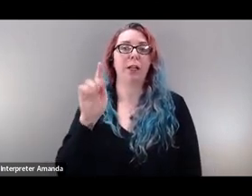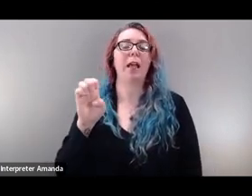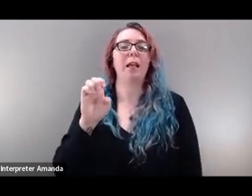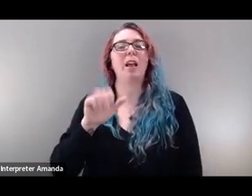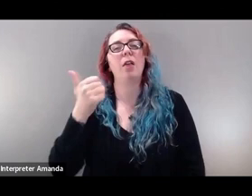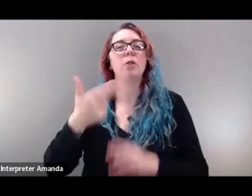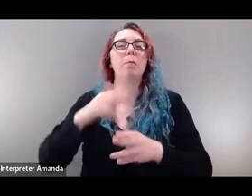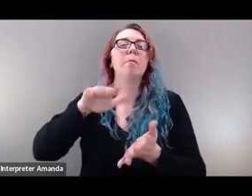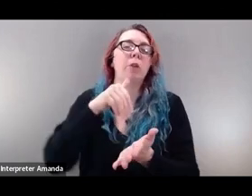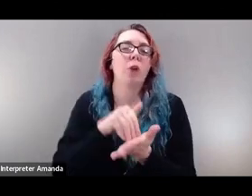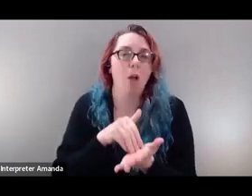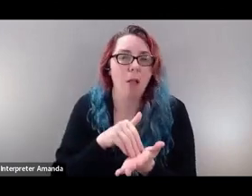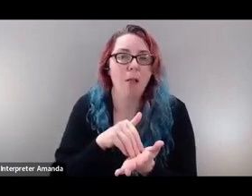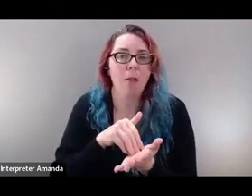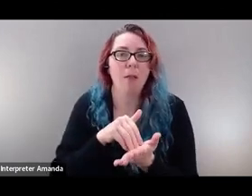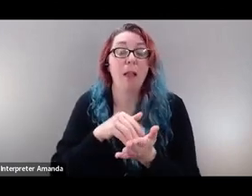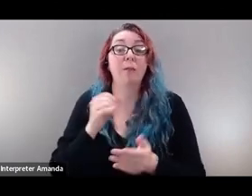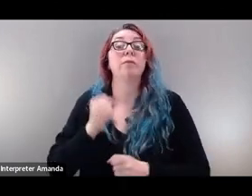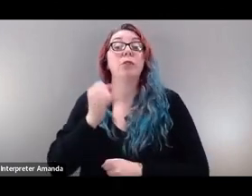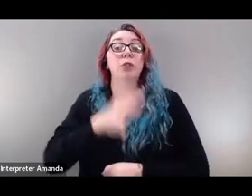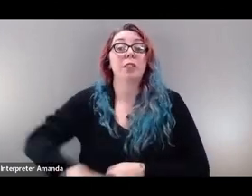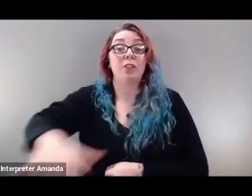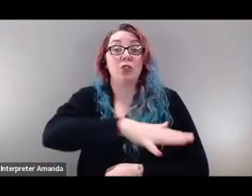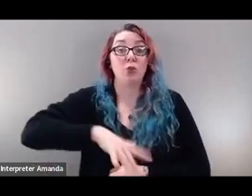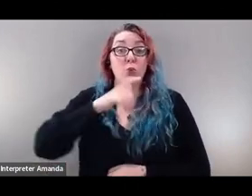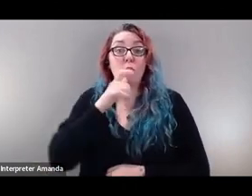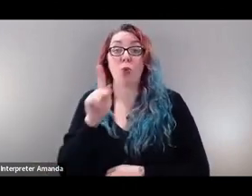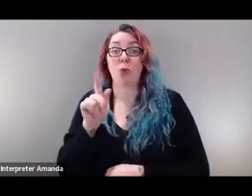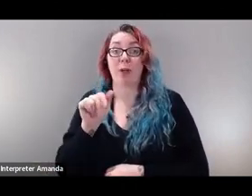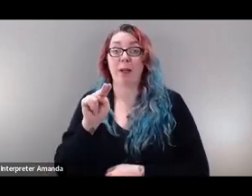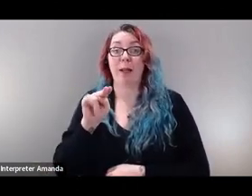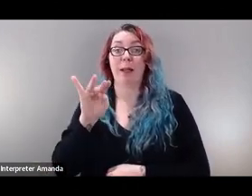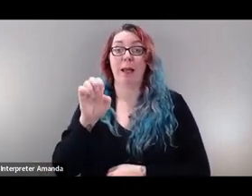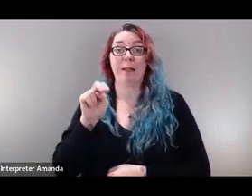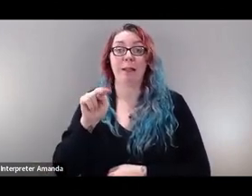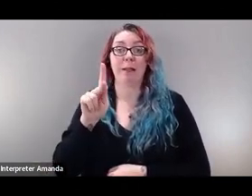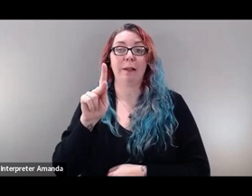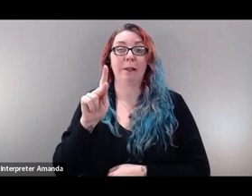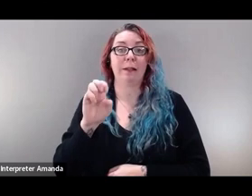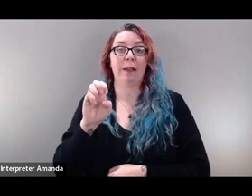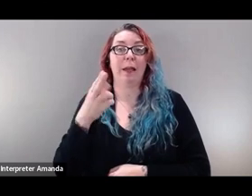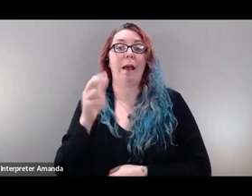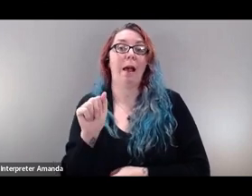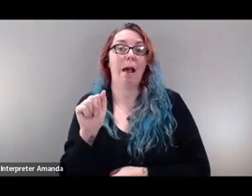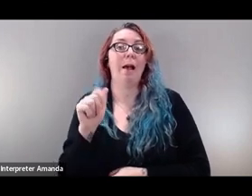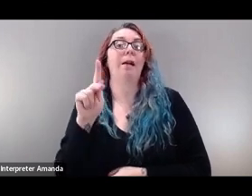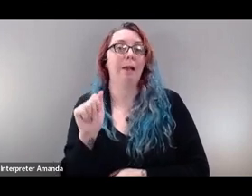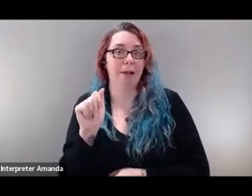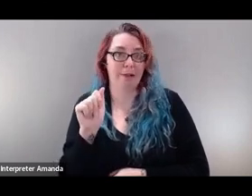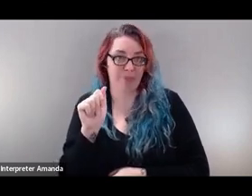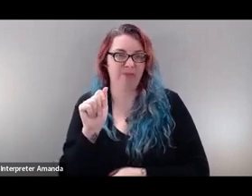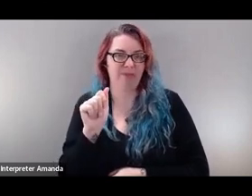of which the Kenyan Kahaga Nation has been the custodian since time immemorial. I am a first generation settler